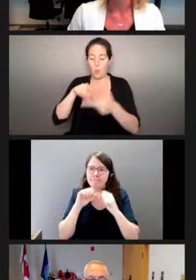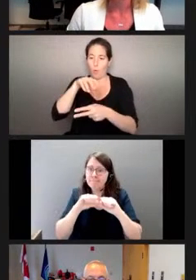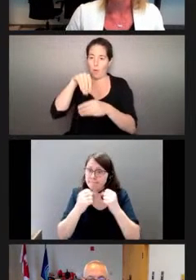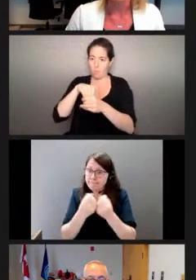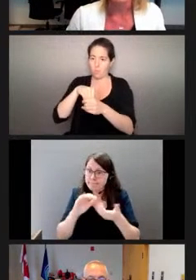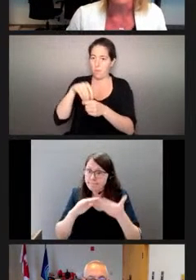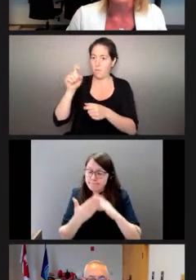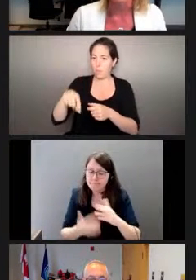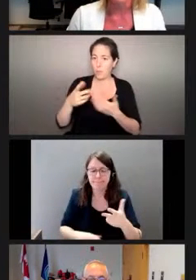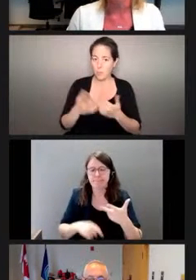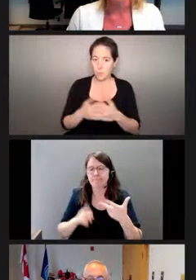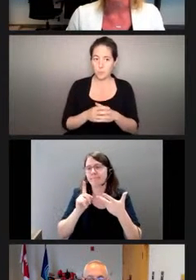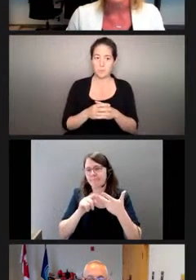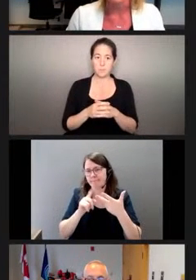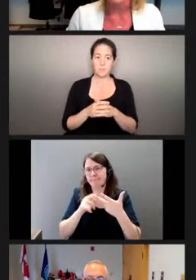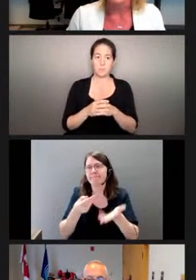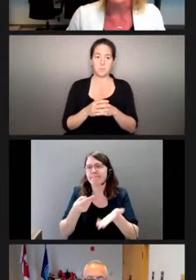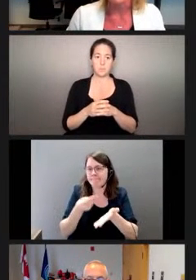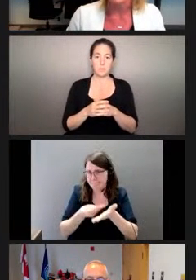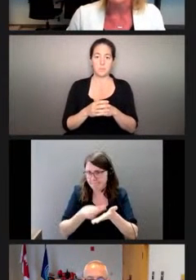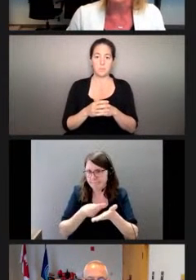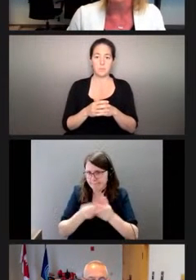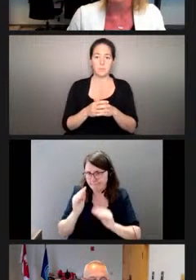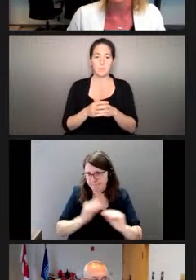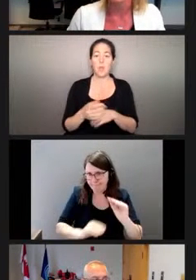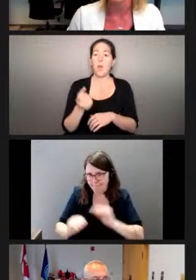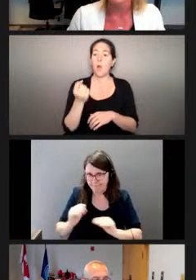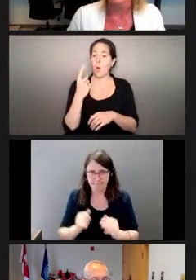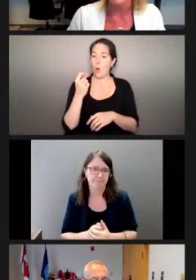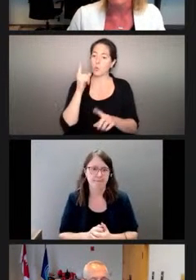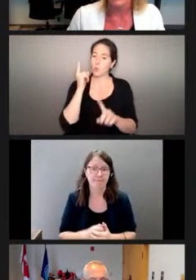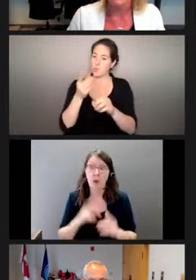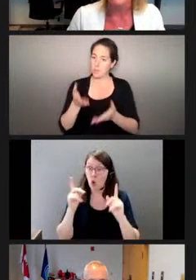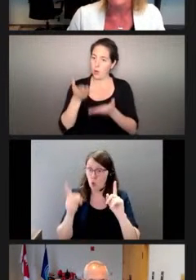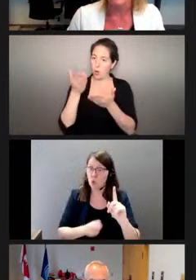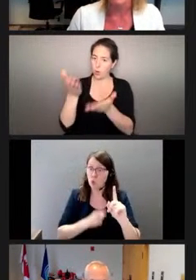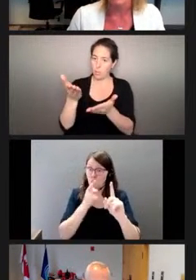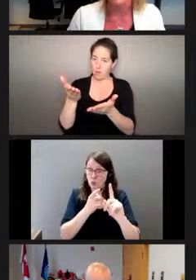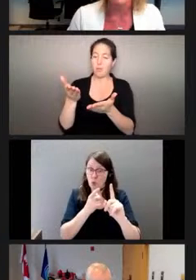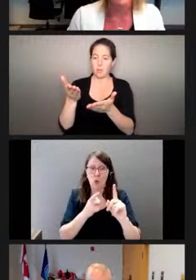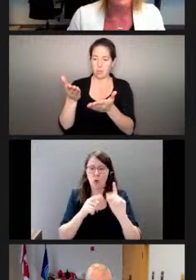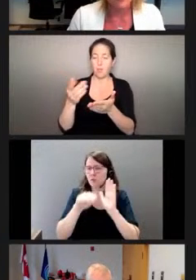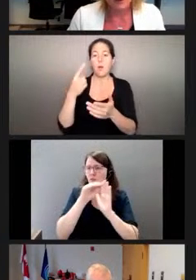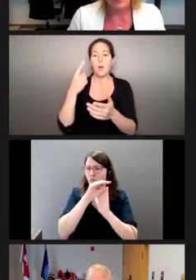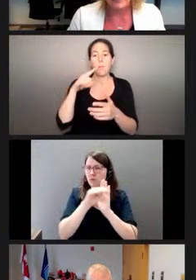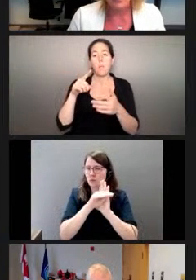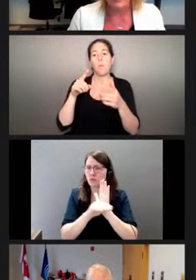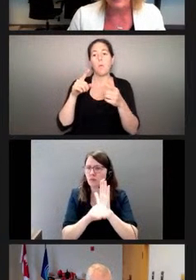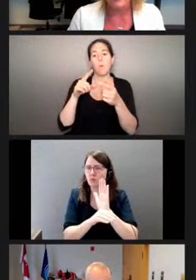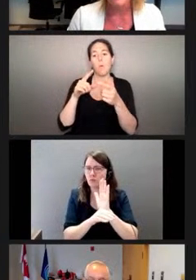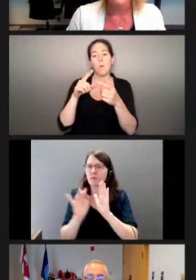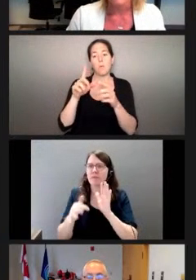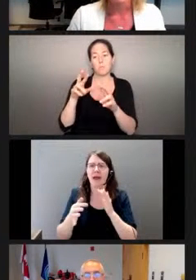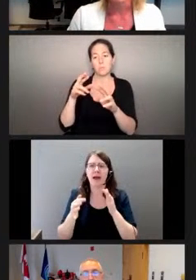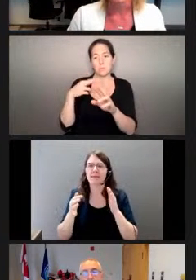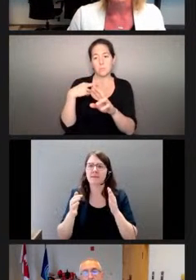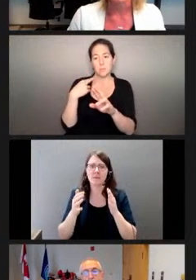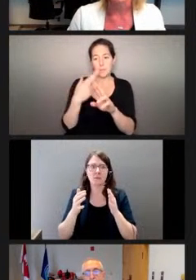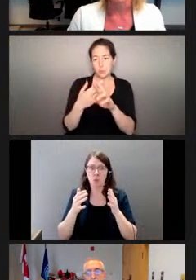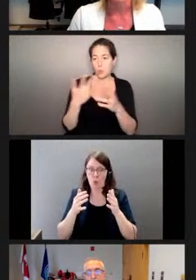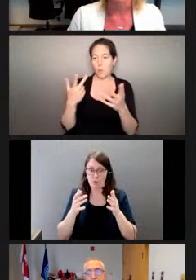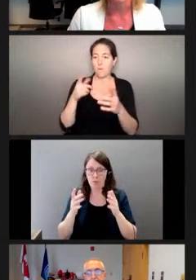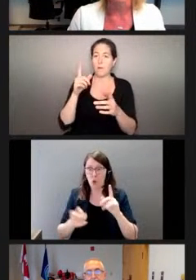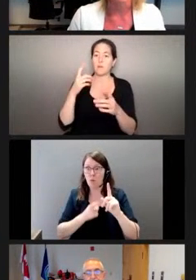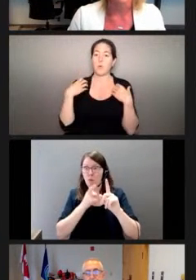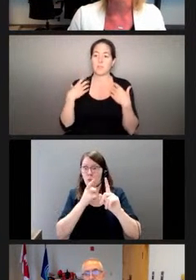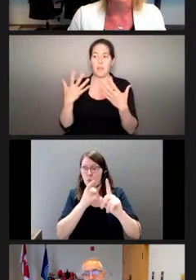So 11 goals are being recommended for council consideration, which will define the outcomes that council wants to achieve through the waste plan, helping